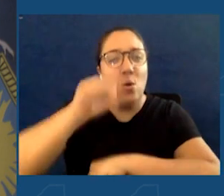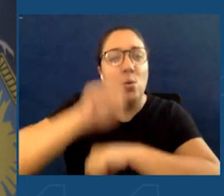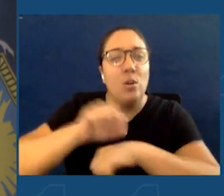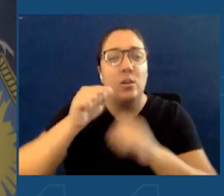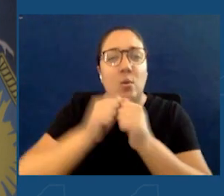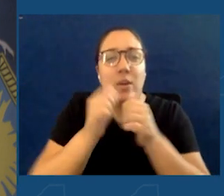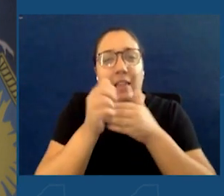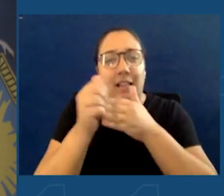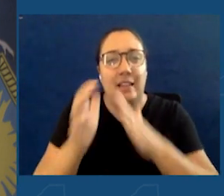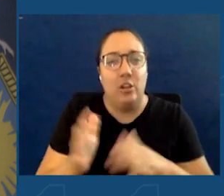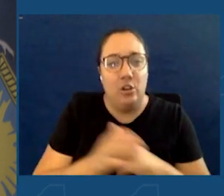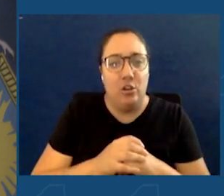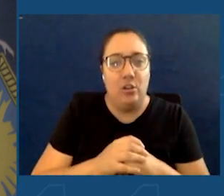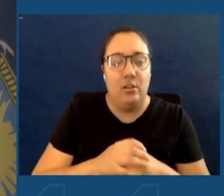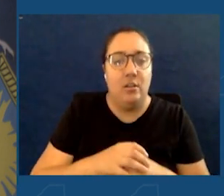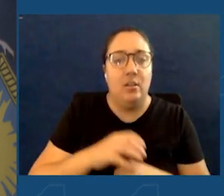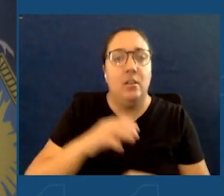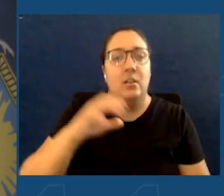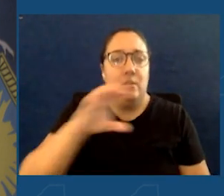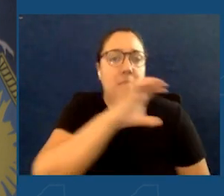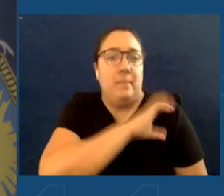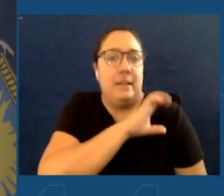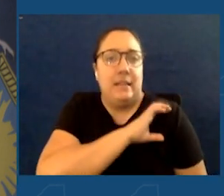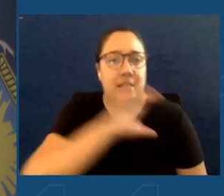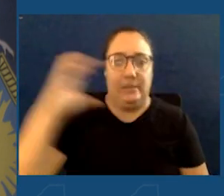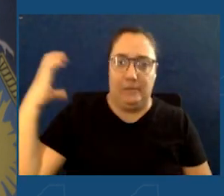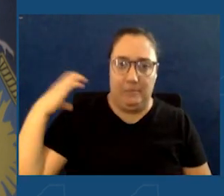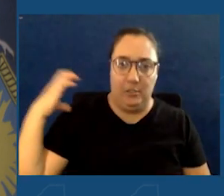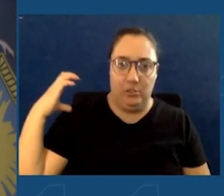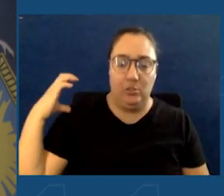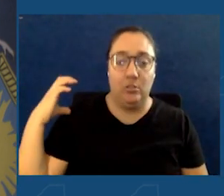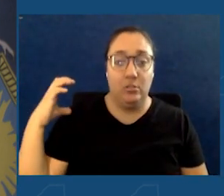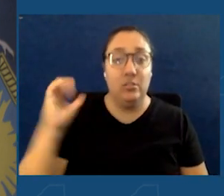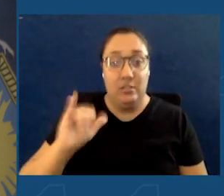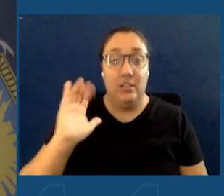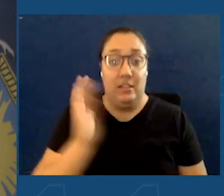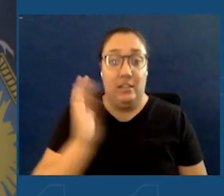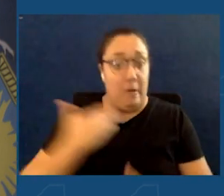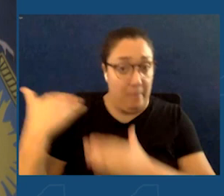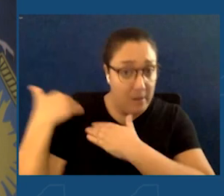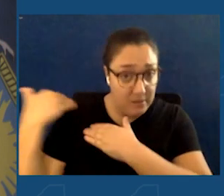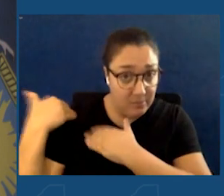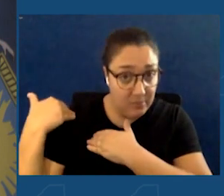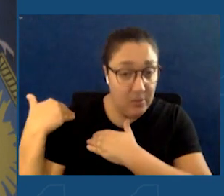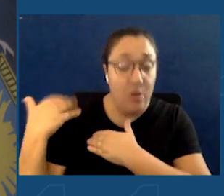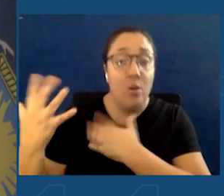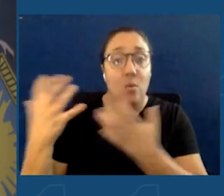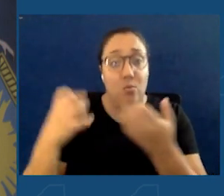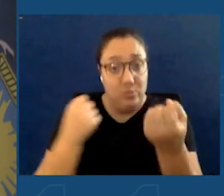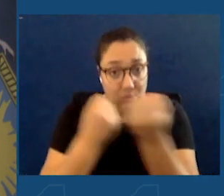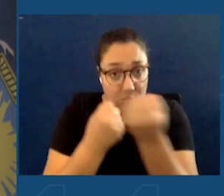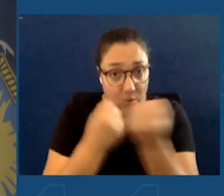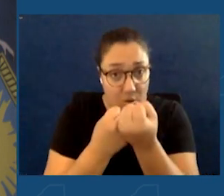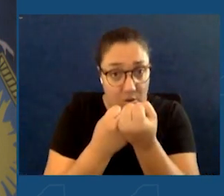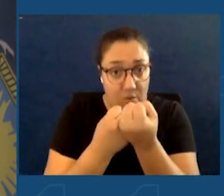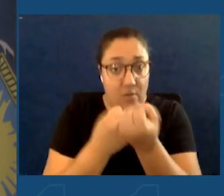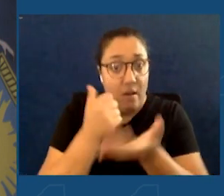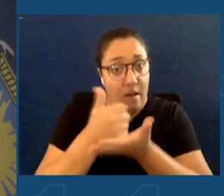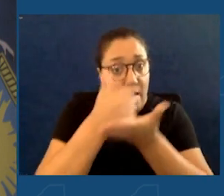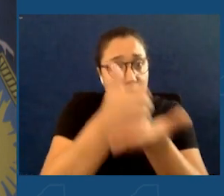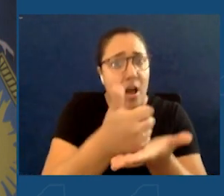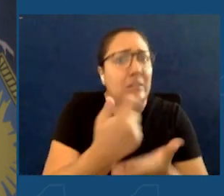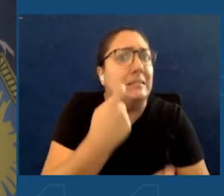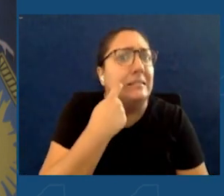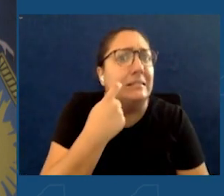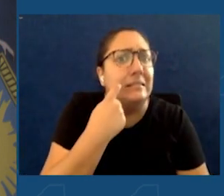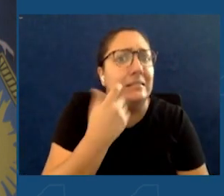police commissioners here, they have a lot of responsibility, but we're here to help them and support them. And we're here just days ago to talk about the strengthening of